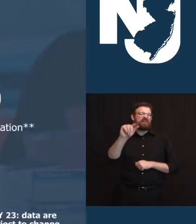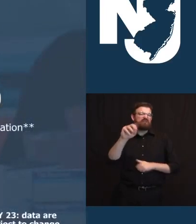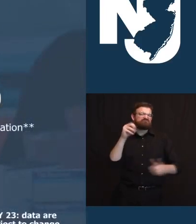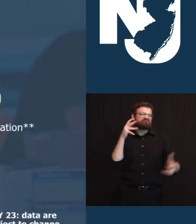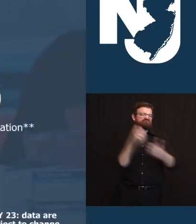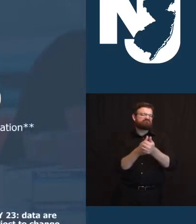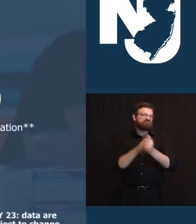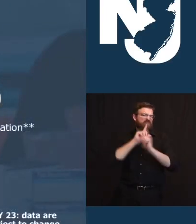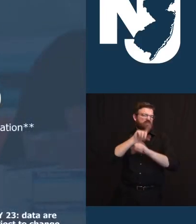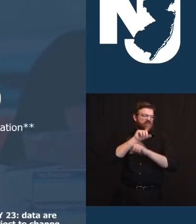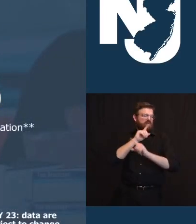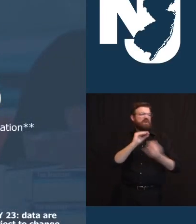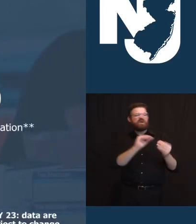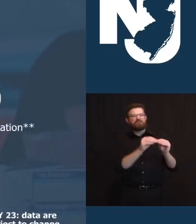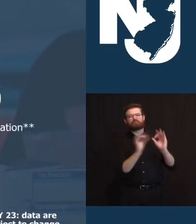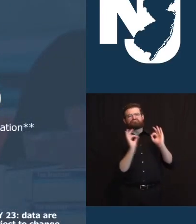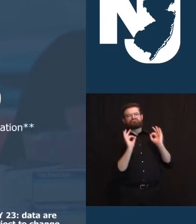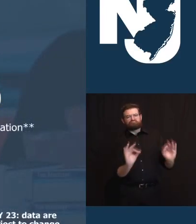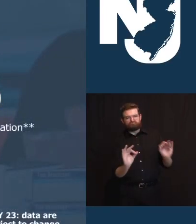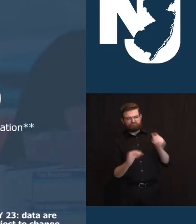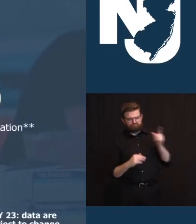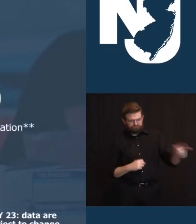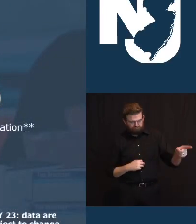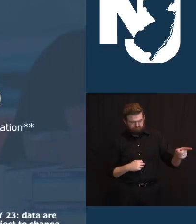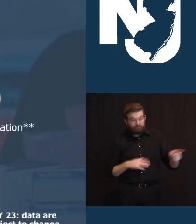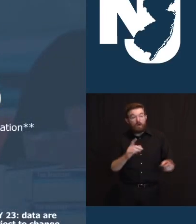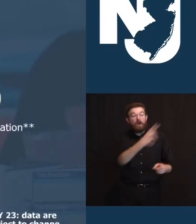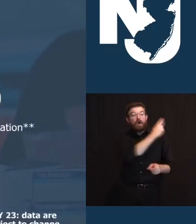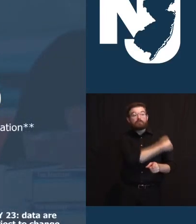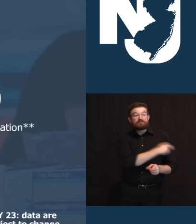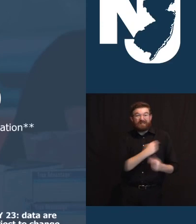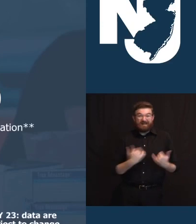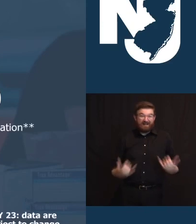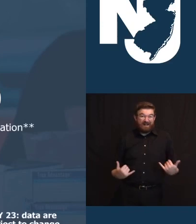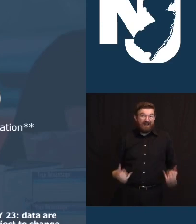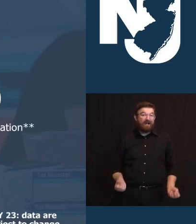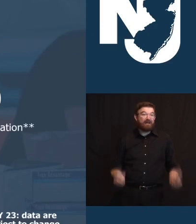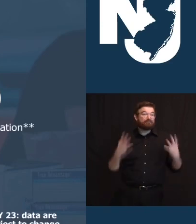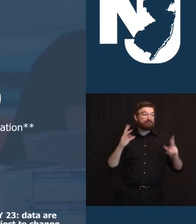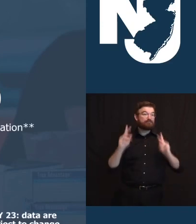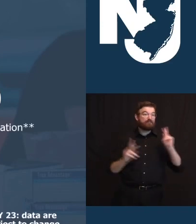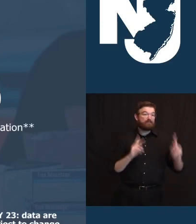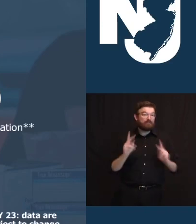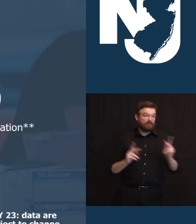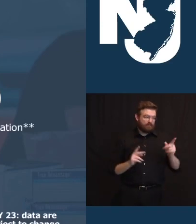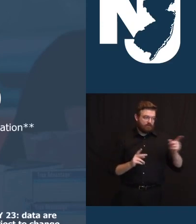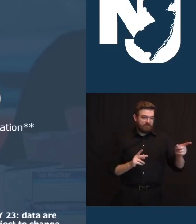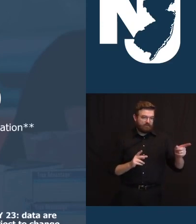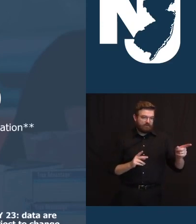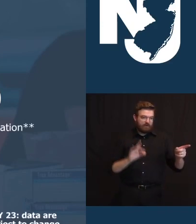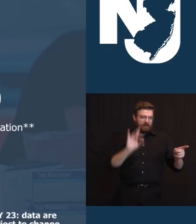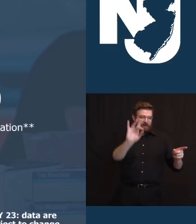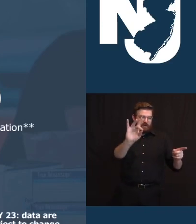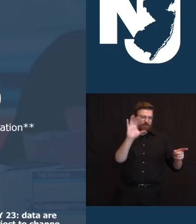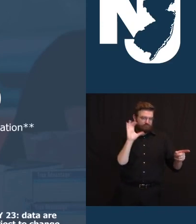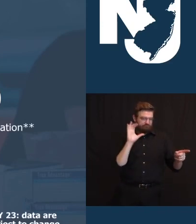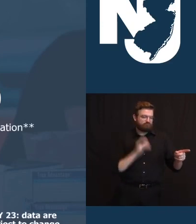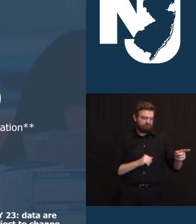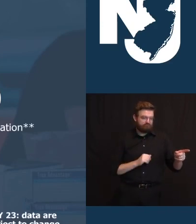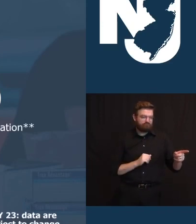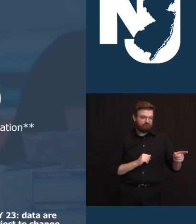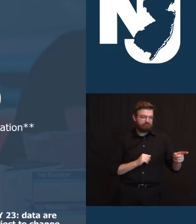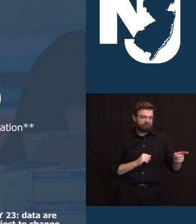night's reports, there were 388 known COVID patients being treated, with another 412